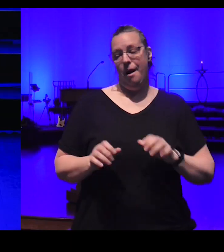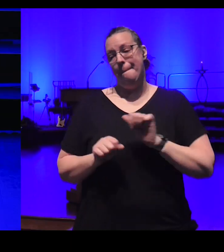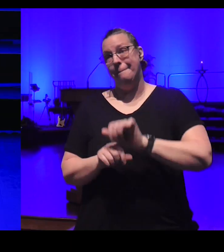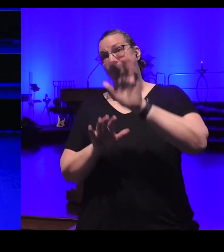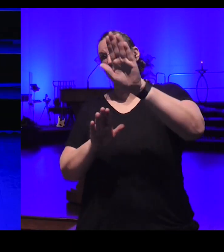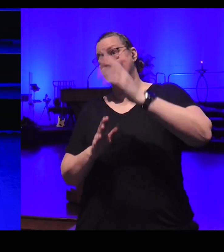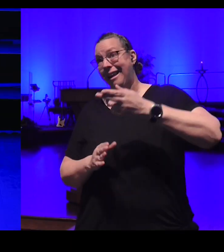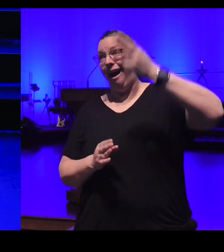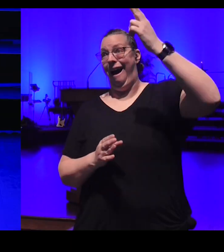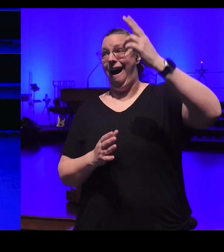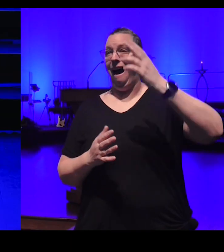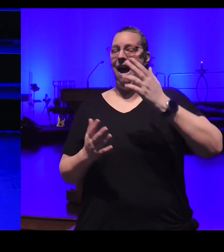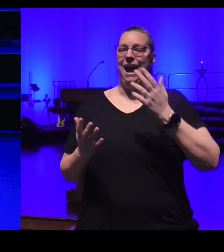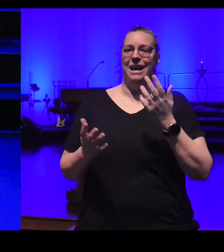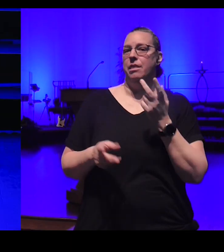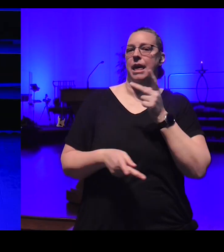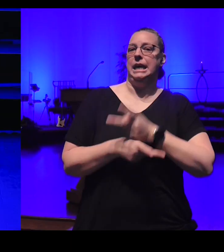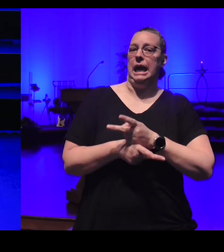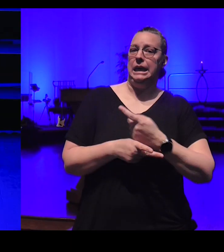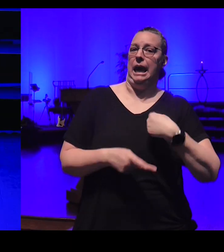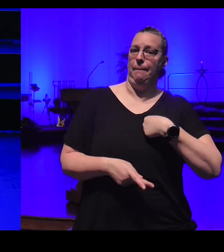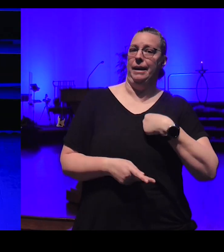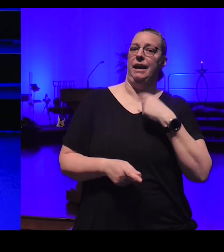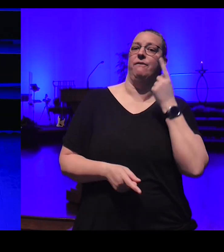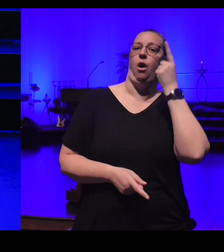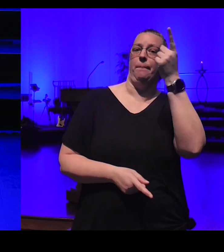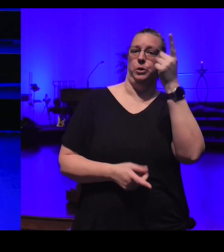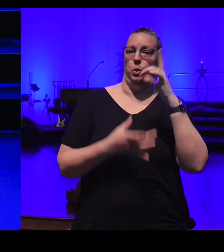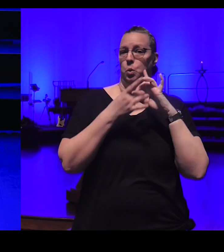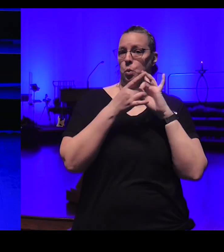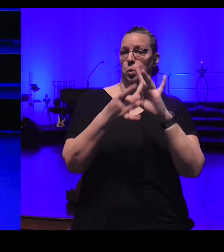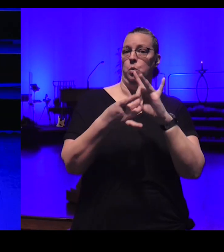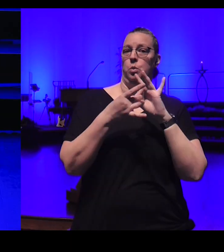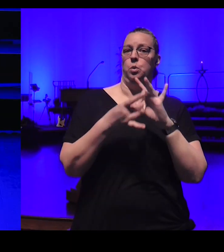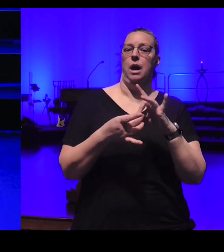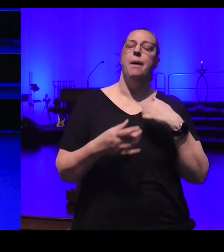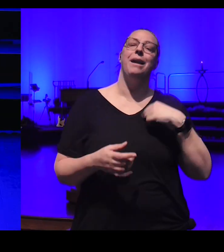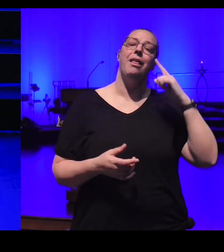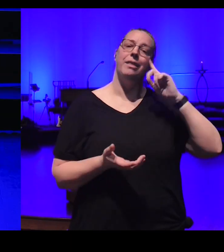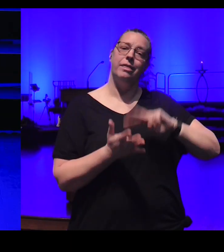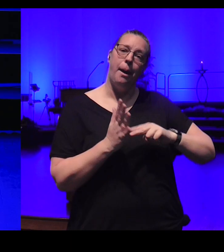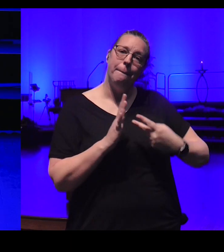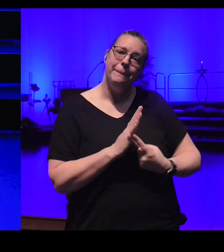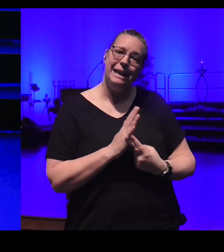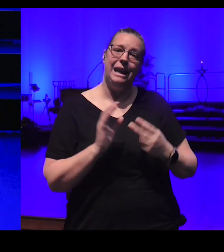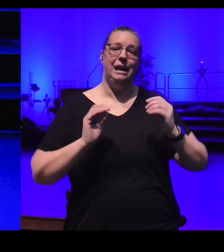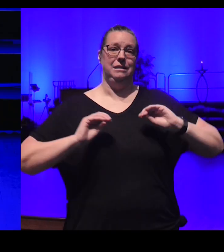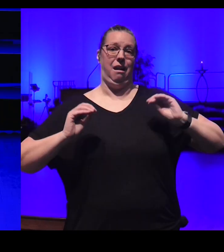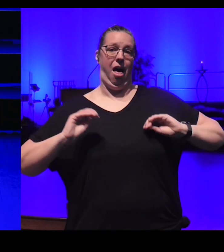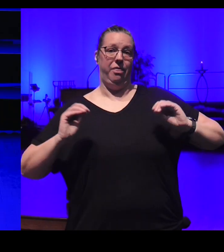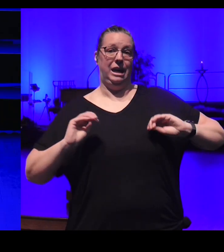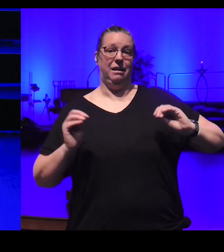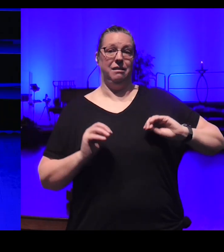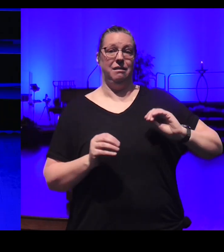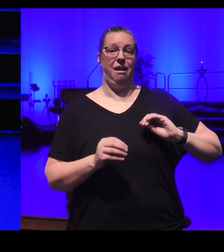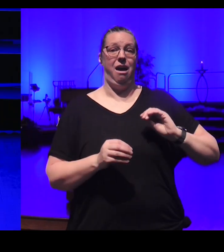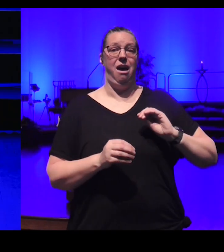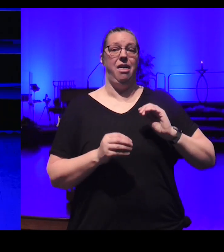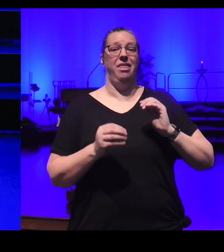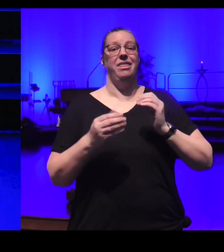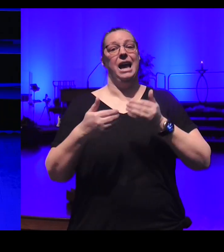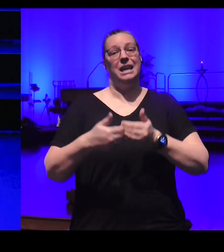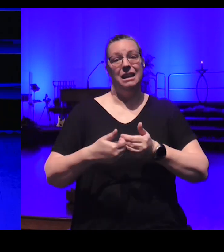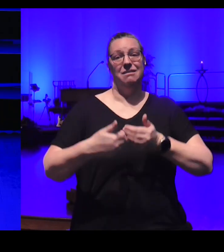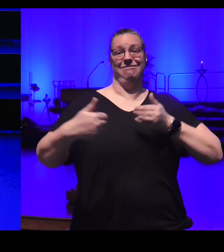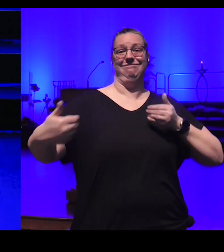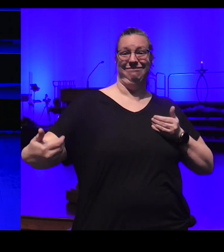the meaning that I think that that song holds is that there is nothing that can keep us from communion